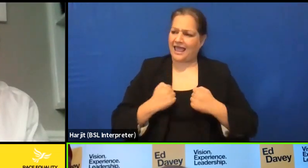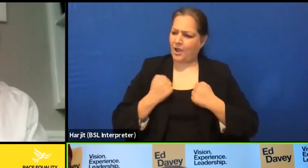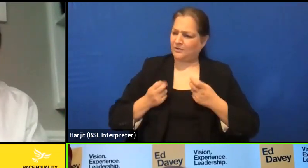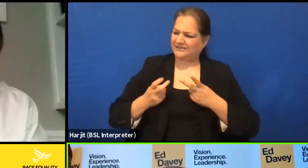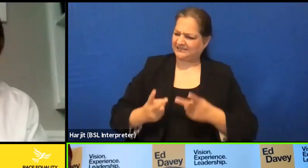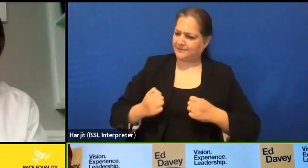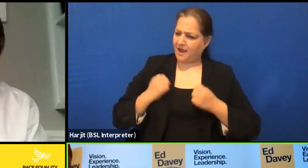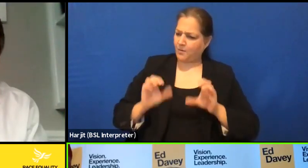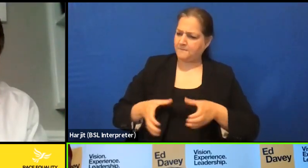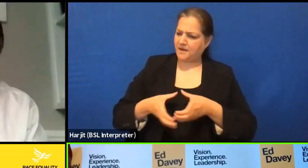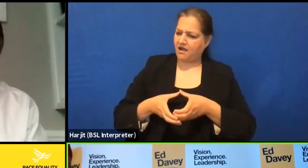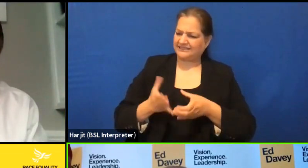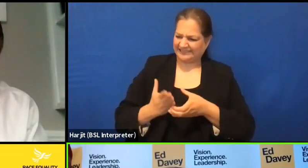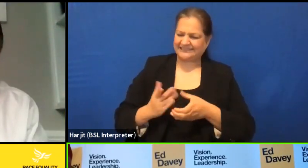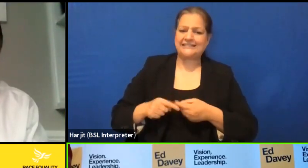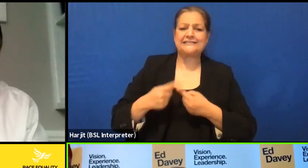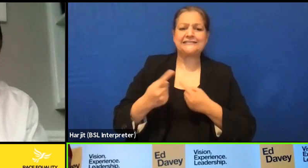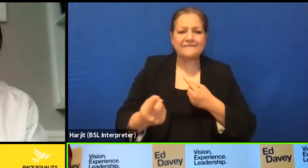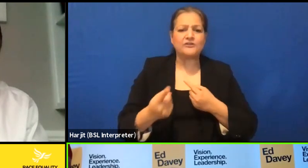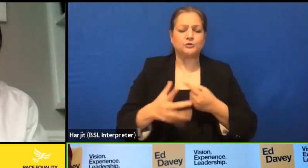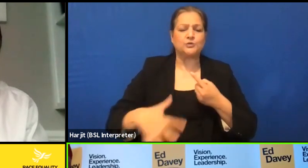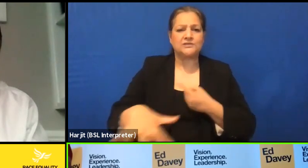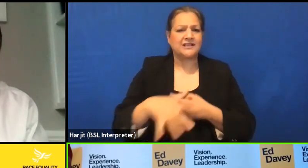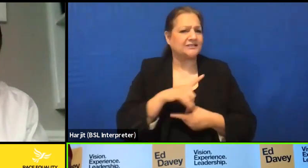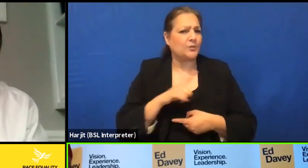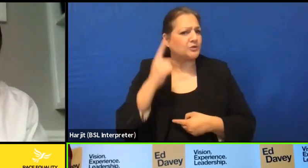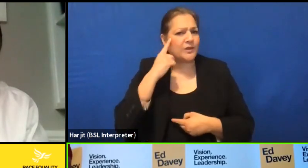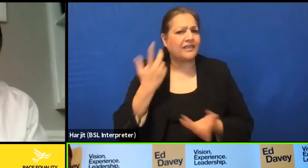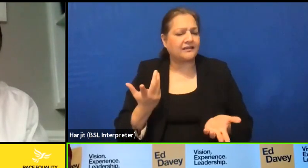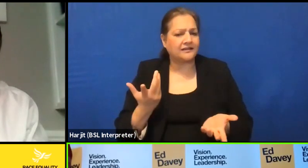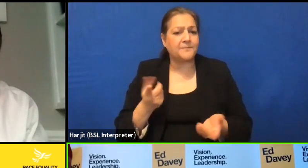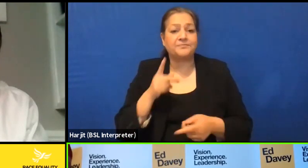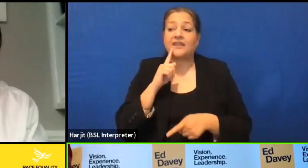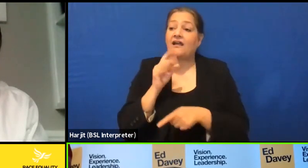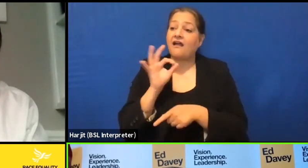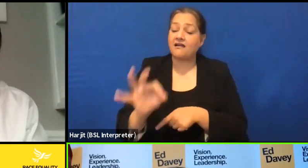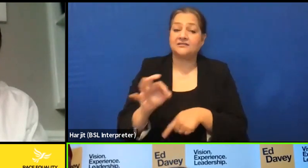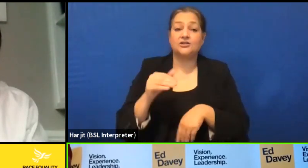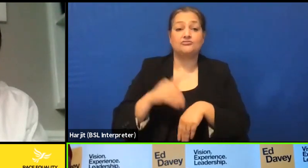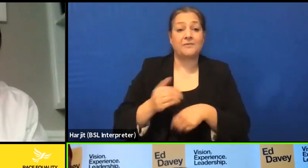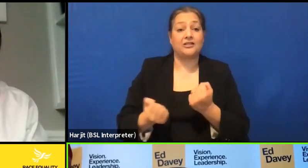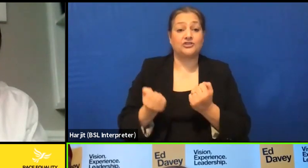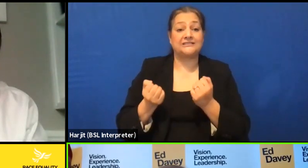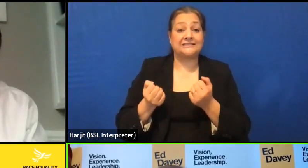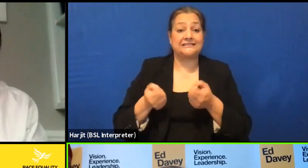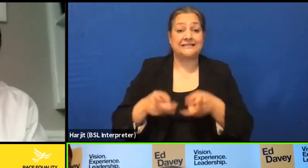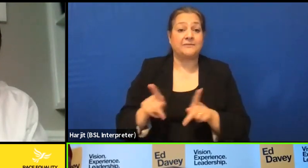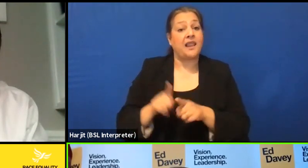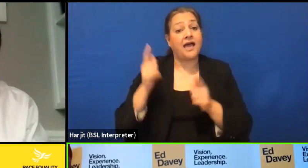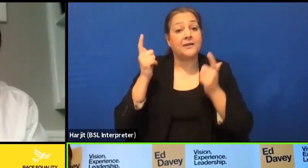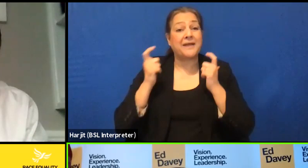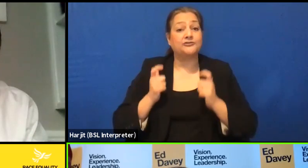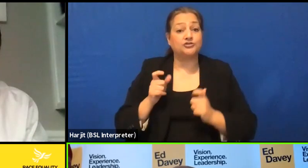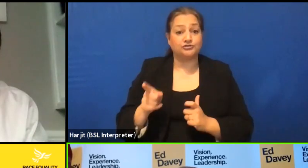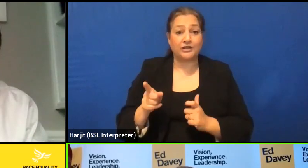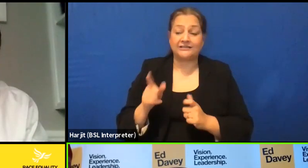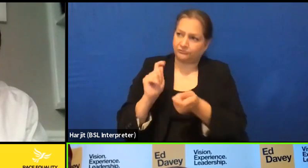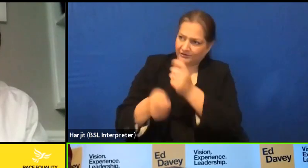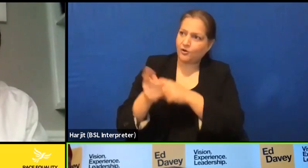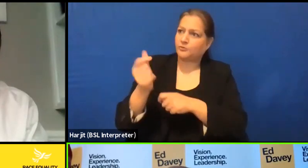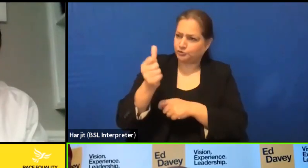society? And if we ask the criminal justice system, the magistrates and others to reform themselves, we should reform our society, our party,